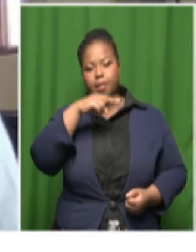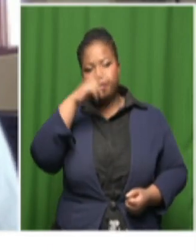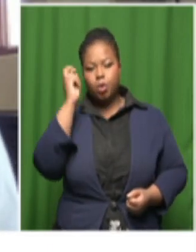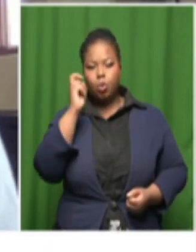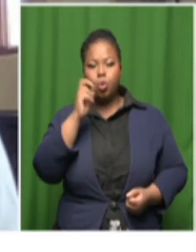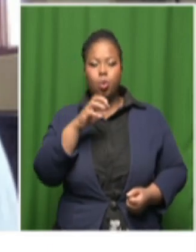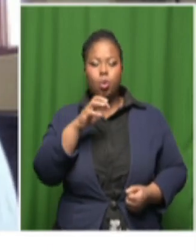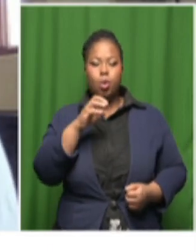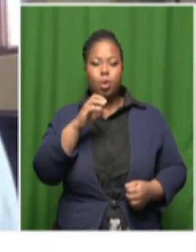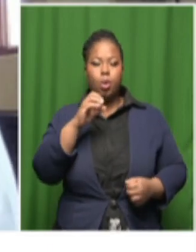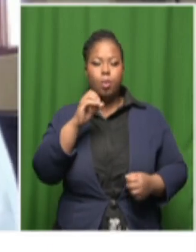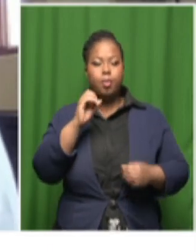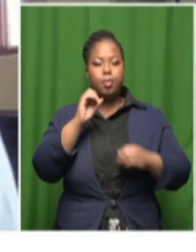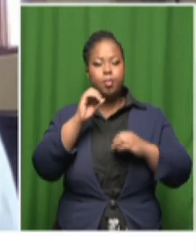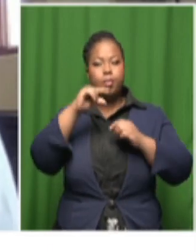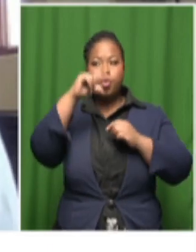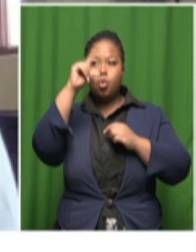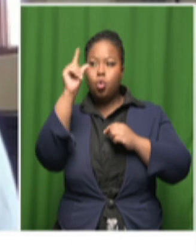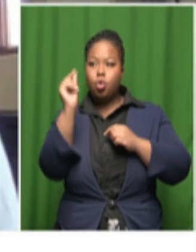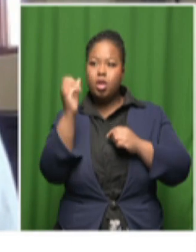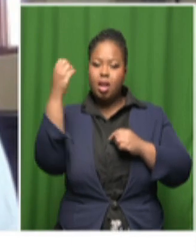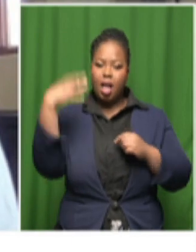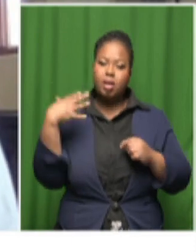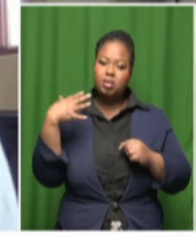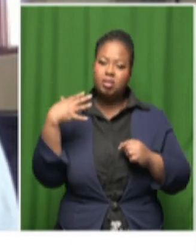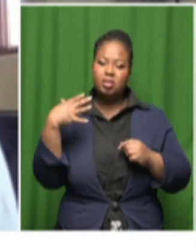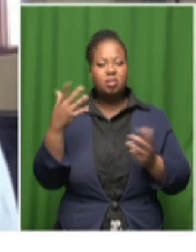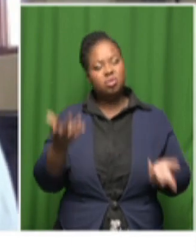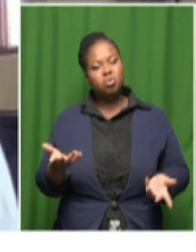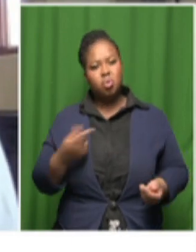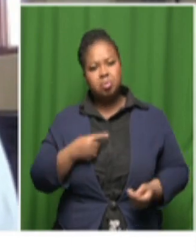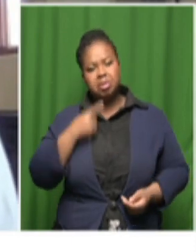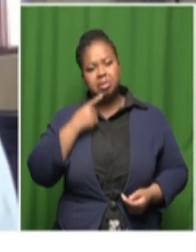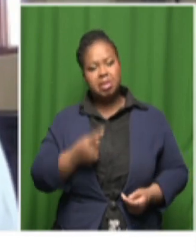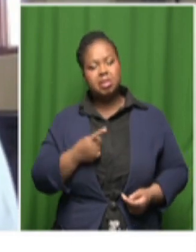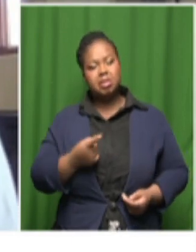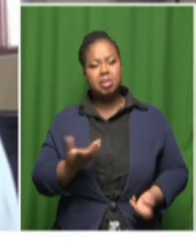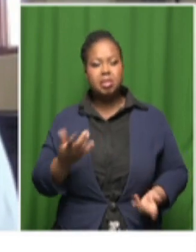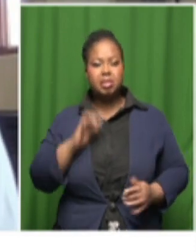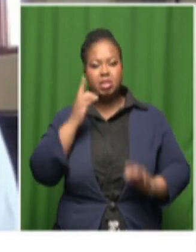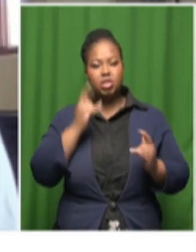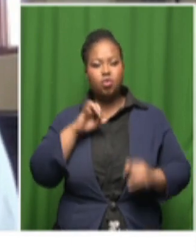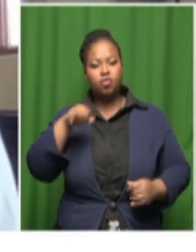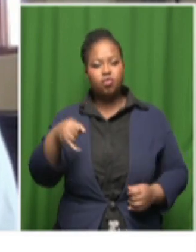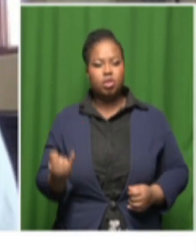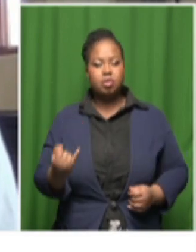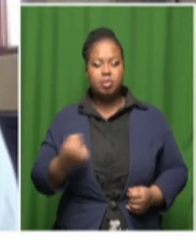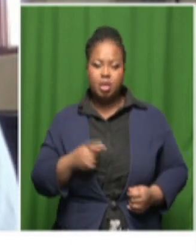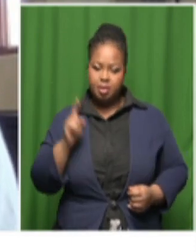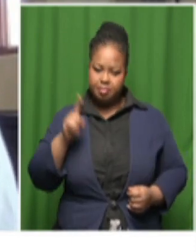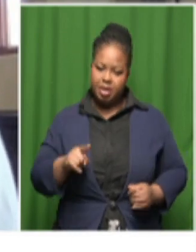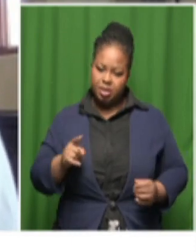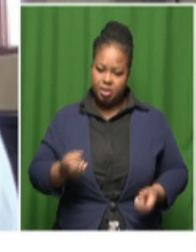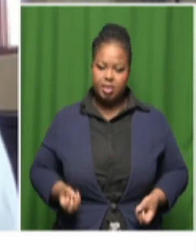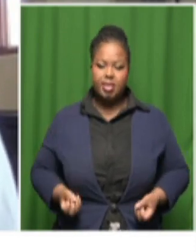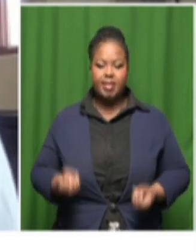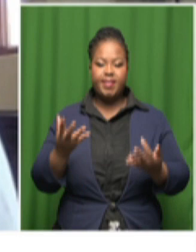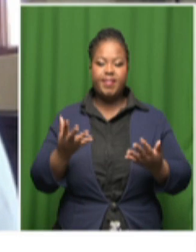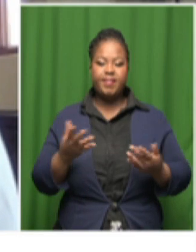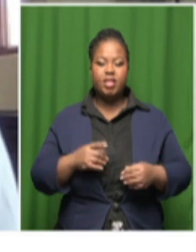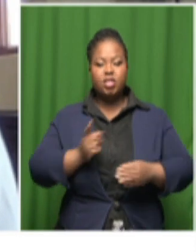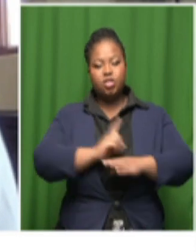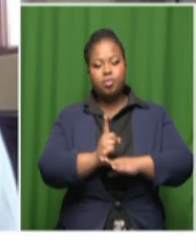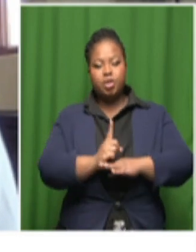Blue Moonlight established that the city of Johannesburg was obliged to provide what was called